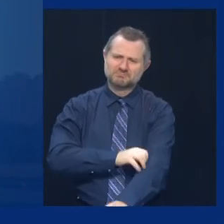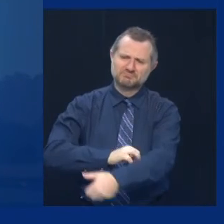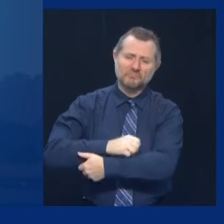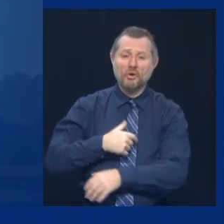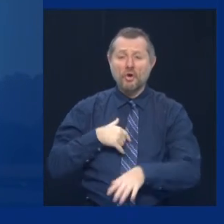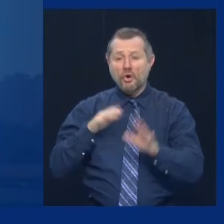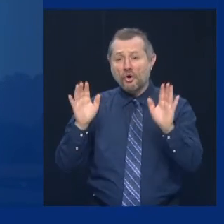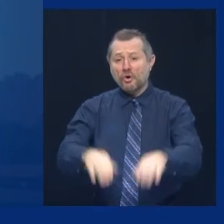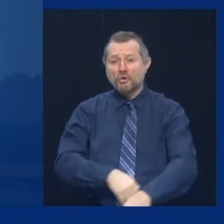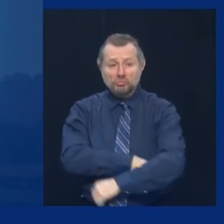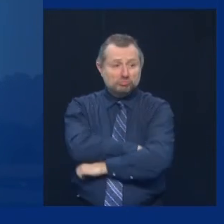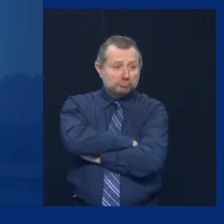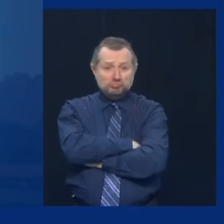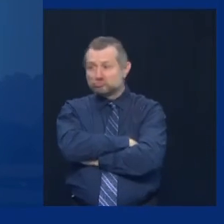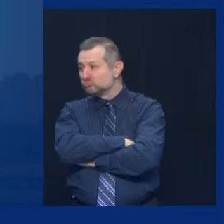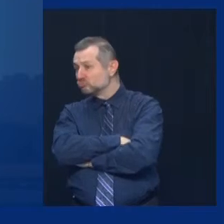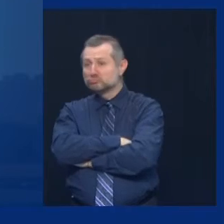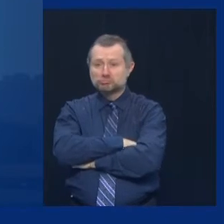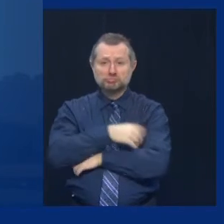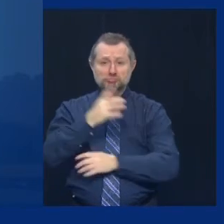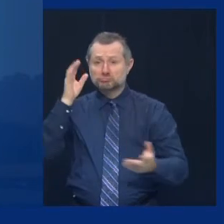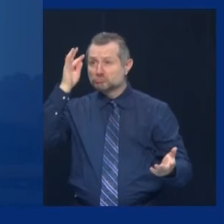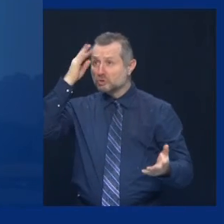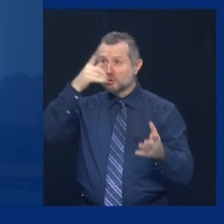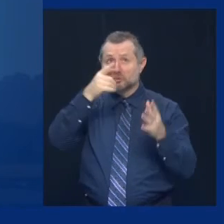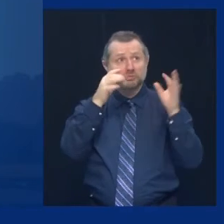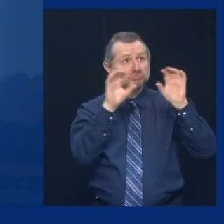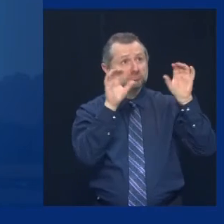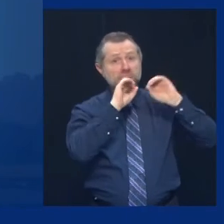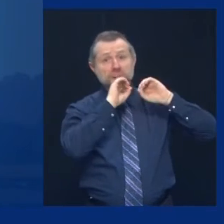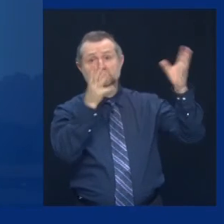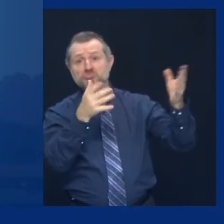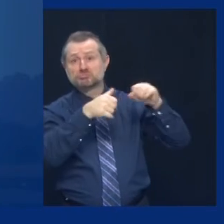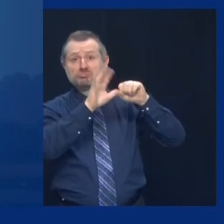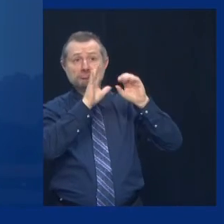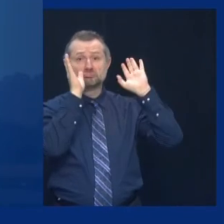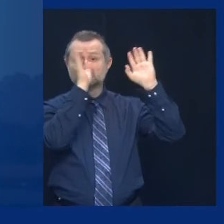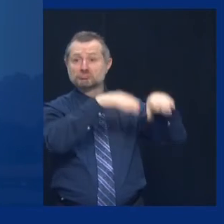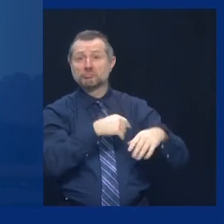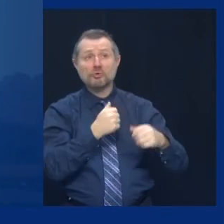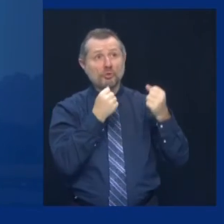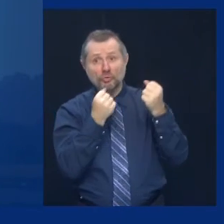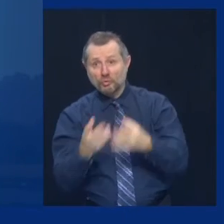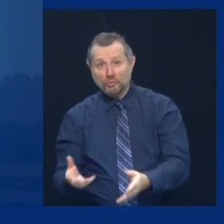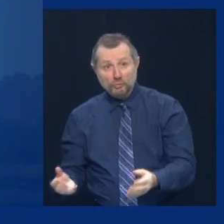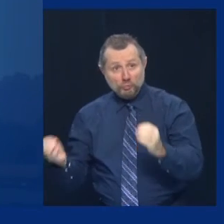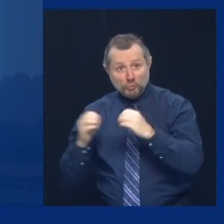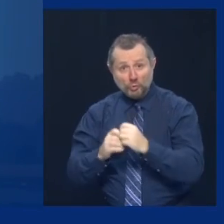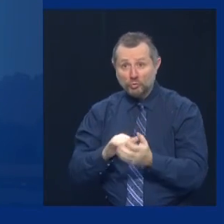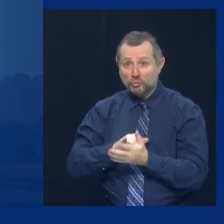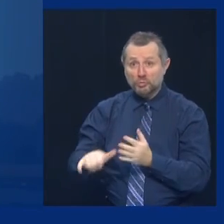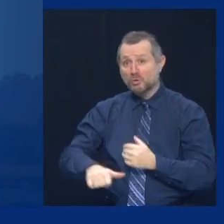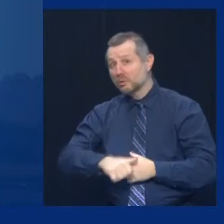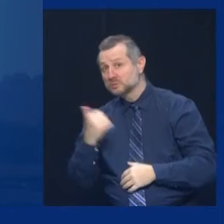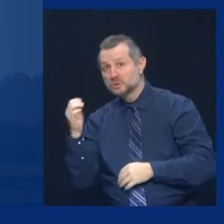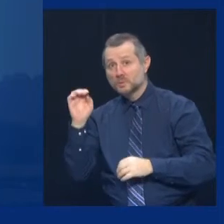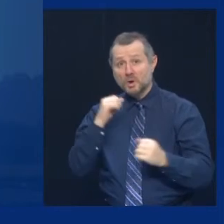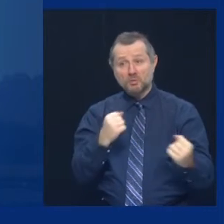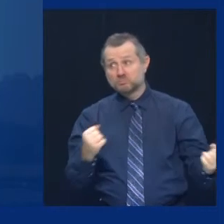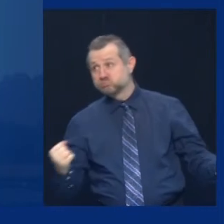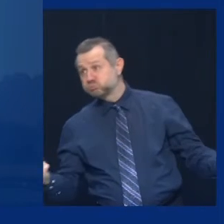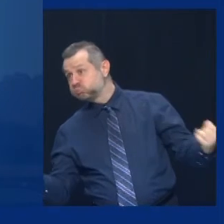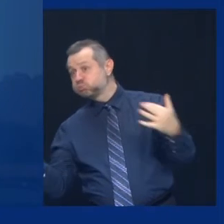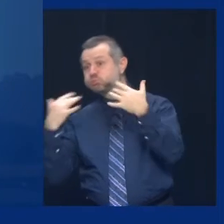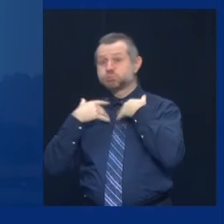federal incompetence create another emergency and disaster that cost the lives of